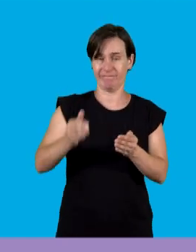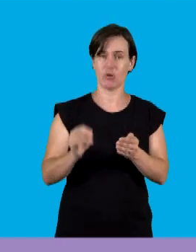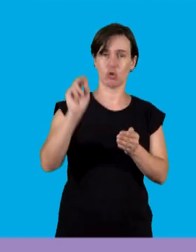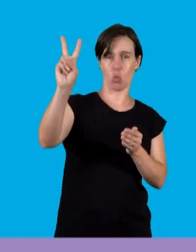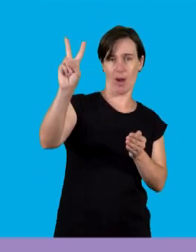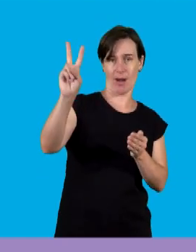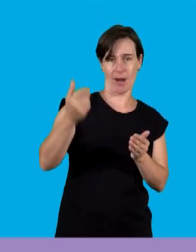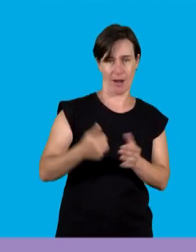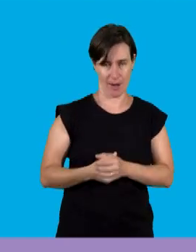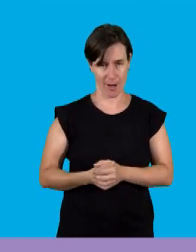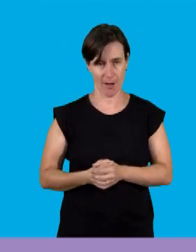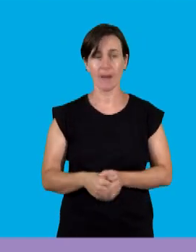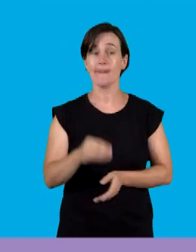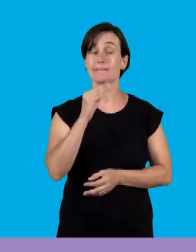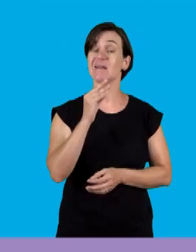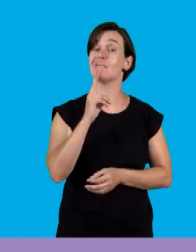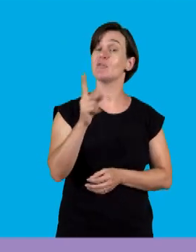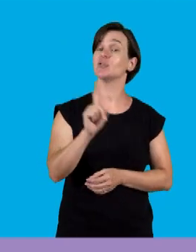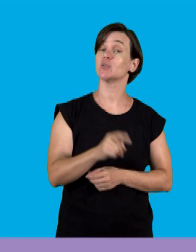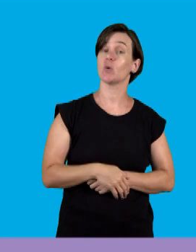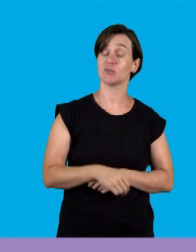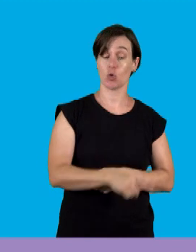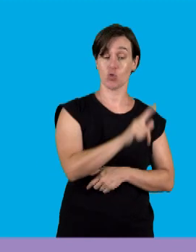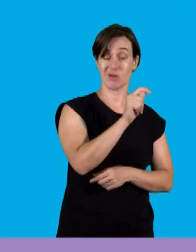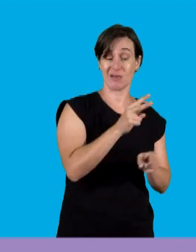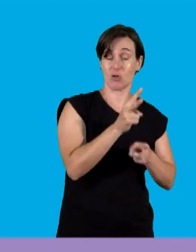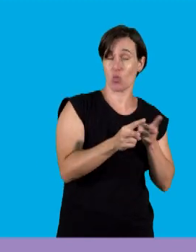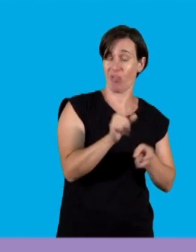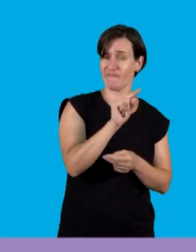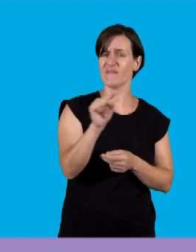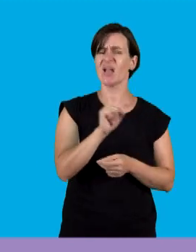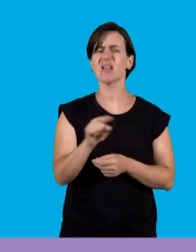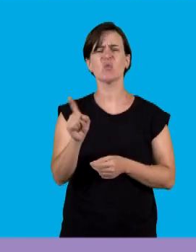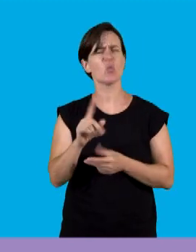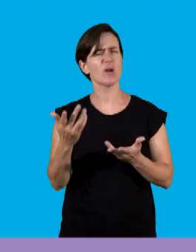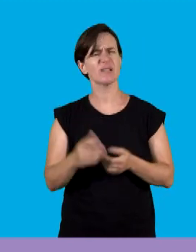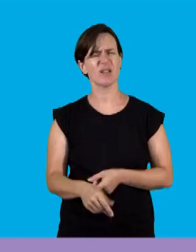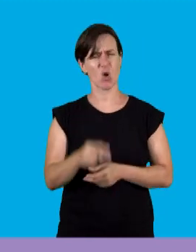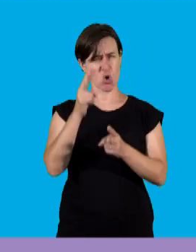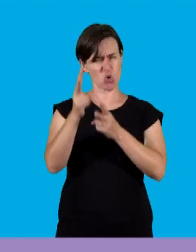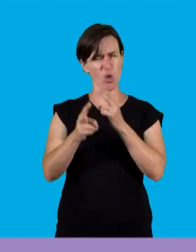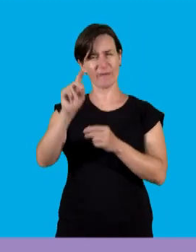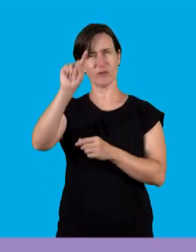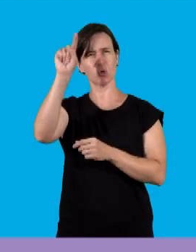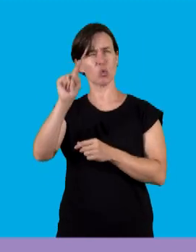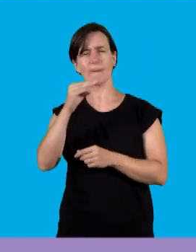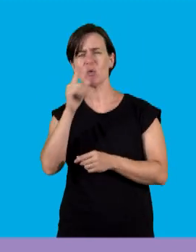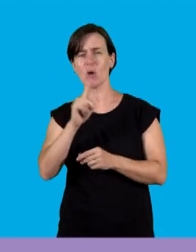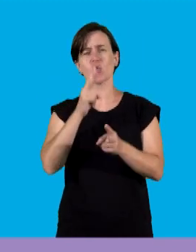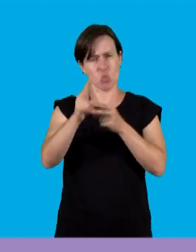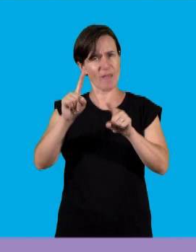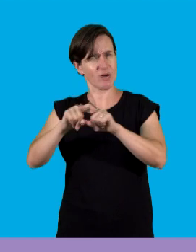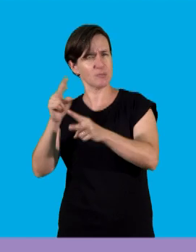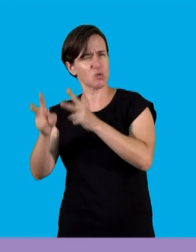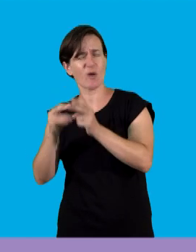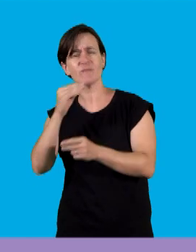a 12. And of course, what will our answer be from saying 12 squared? We know 12 squared is 12 times 12, which